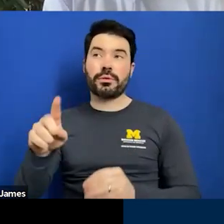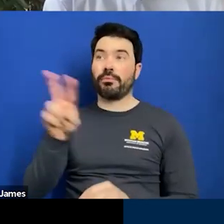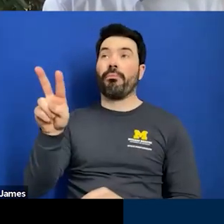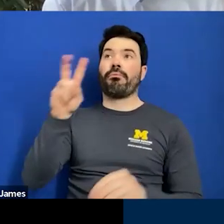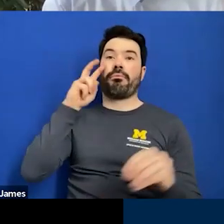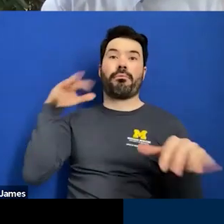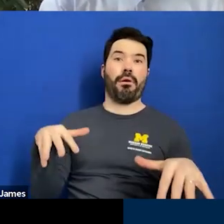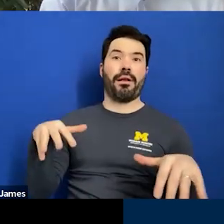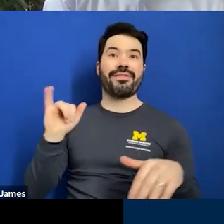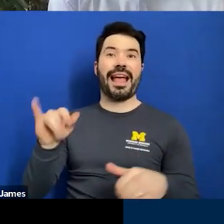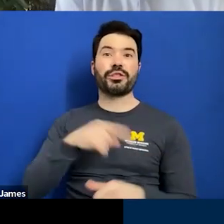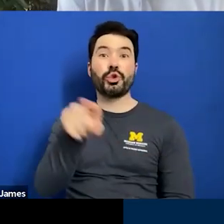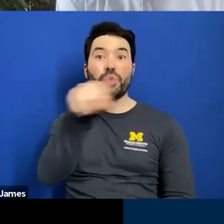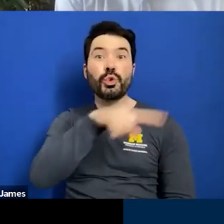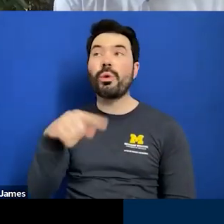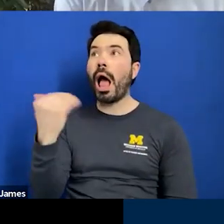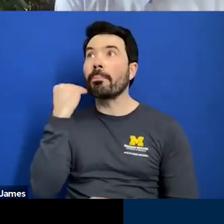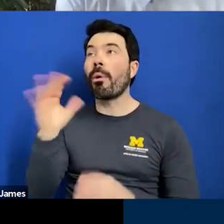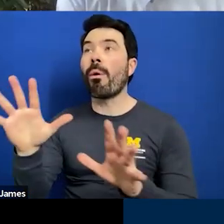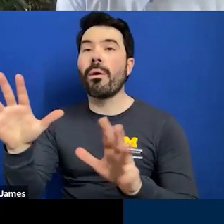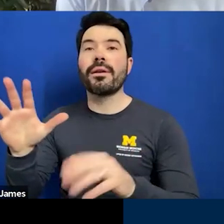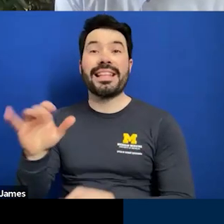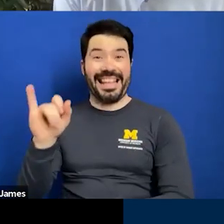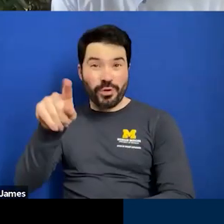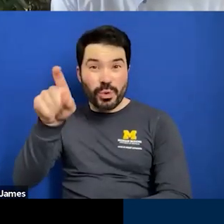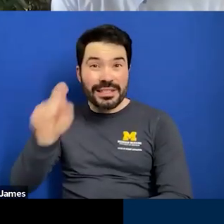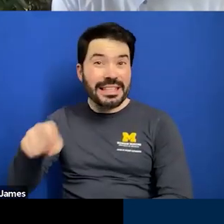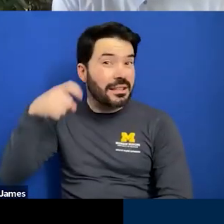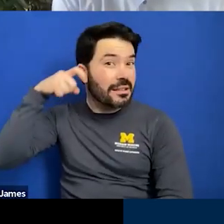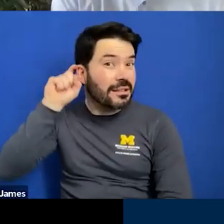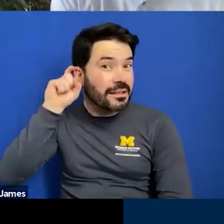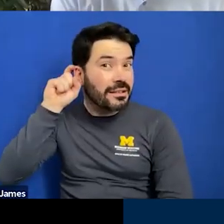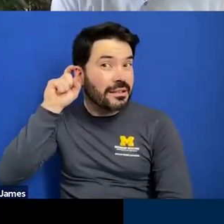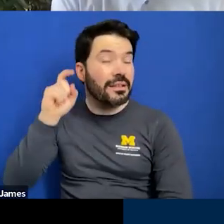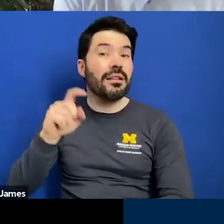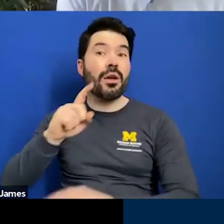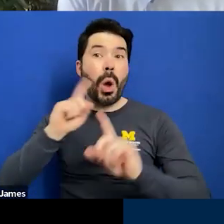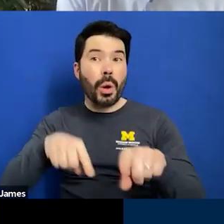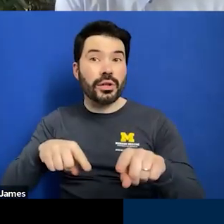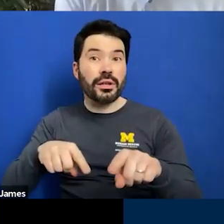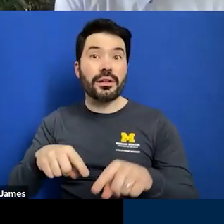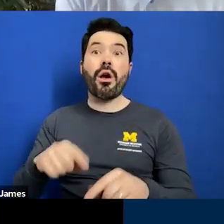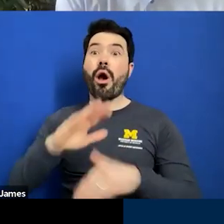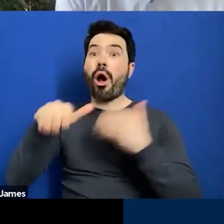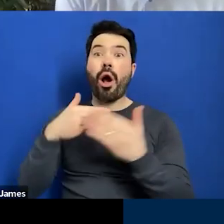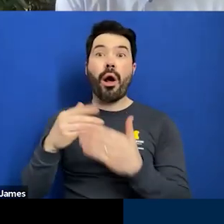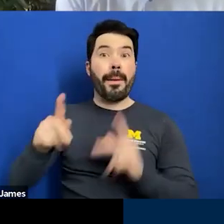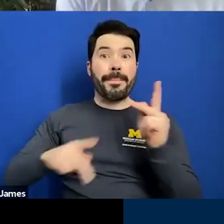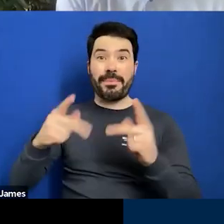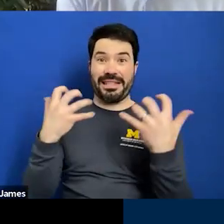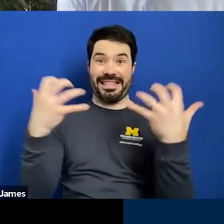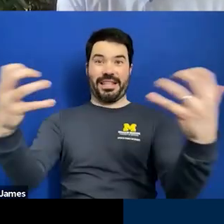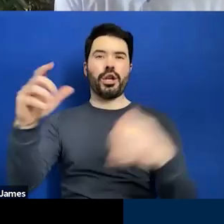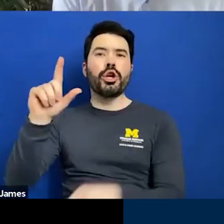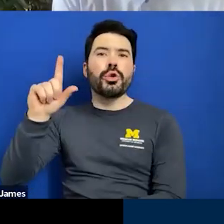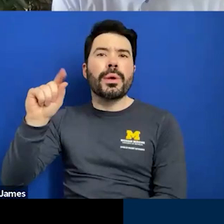hook for the session. If you need a prescription hearing aid, all the educated people in this audience only have about a 20 or 30% chance